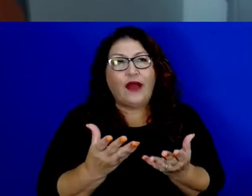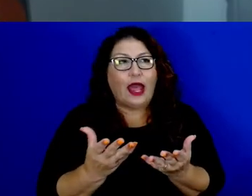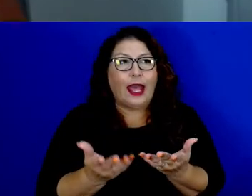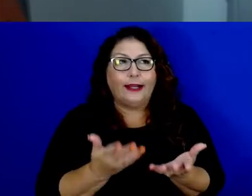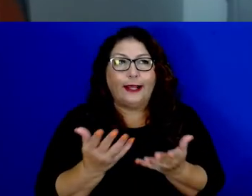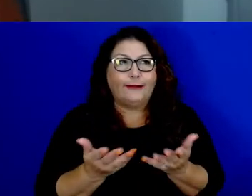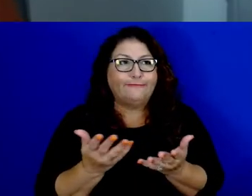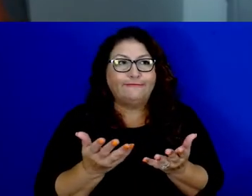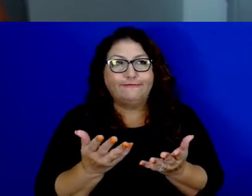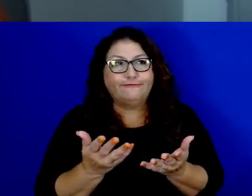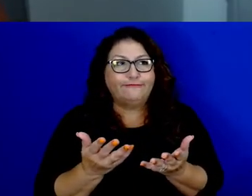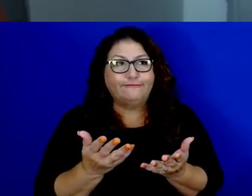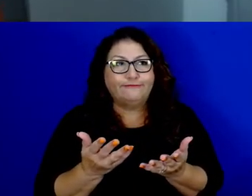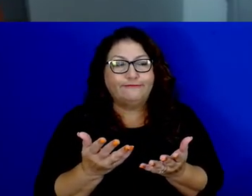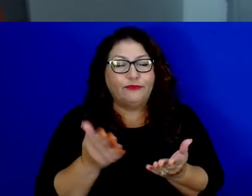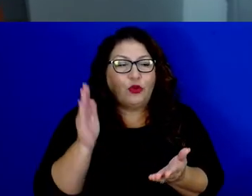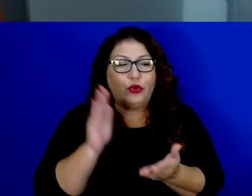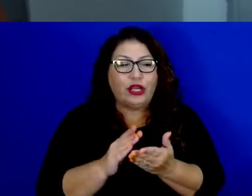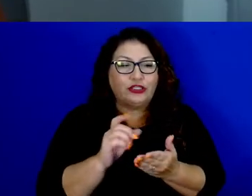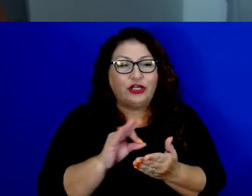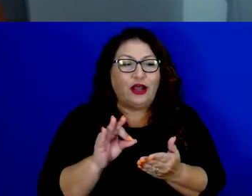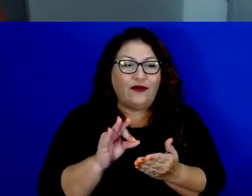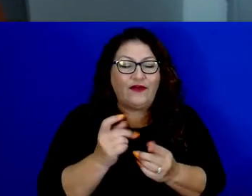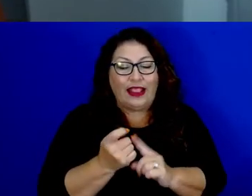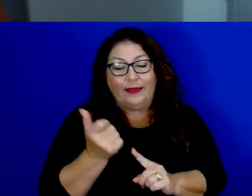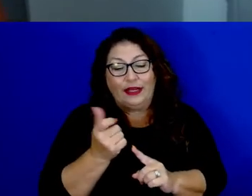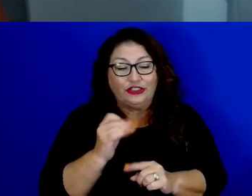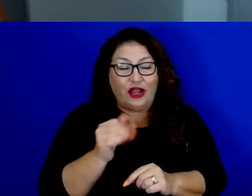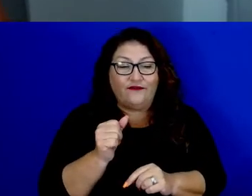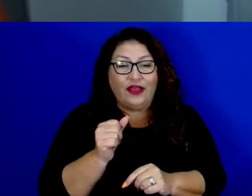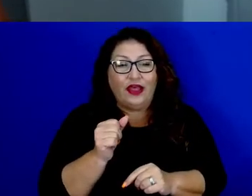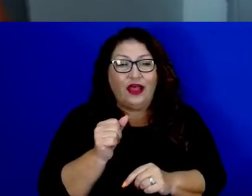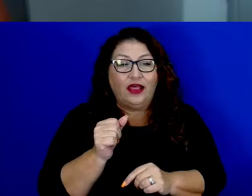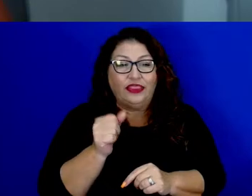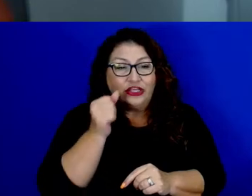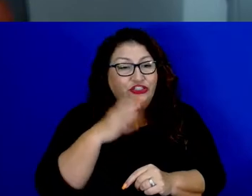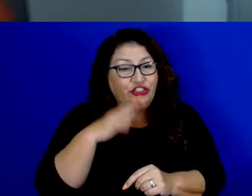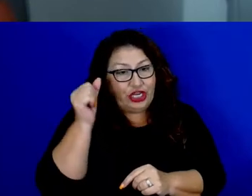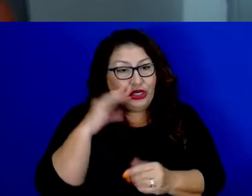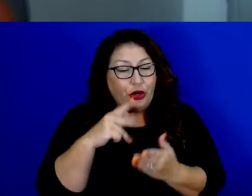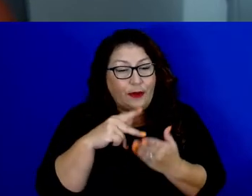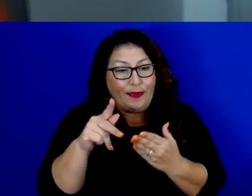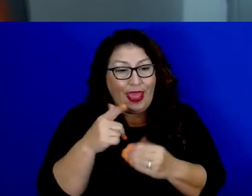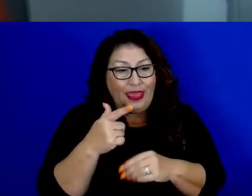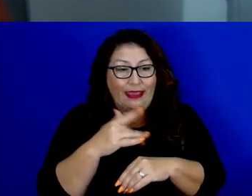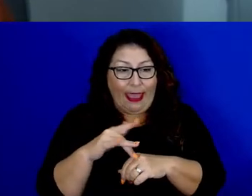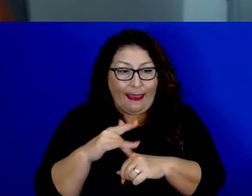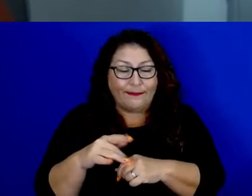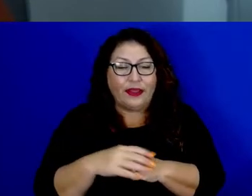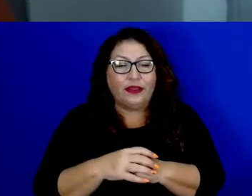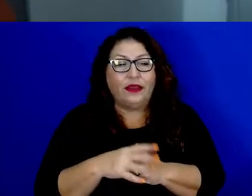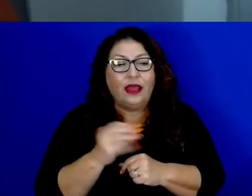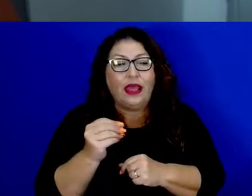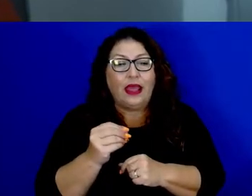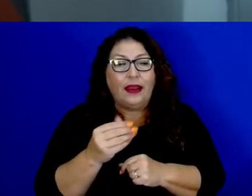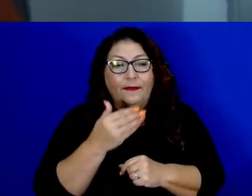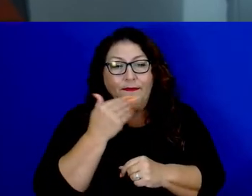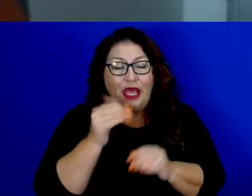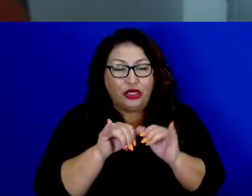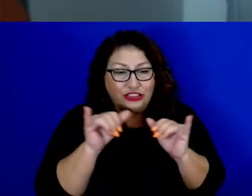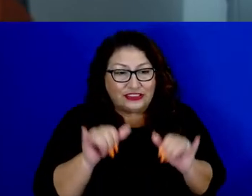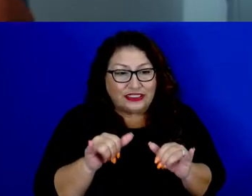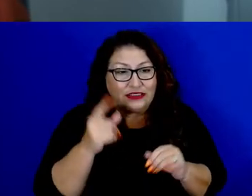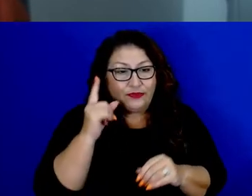reductions of elimination of the gender pay gap, better pension systems in order for women that for